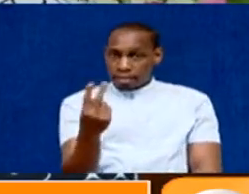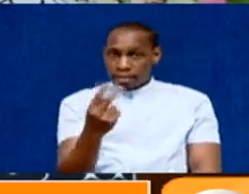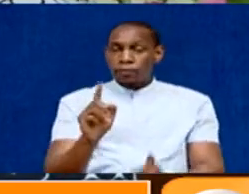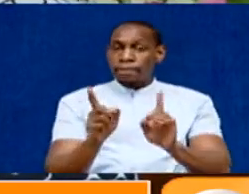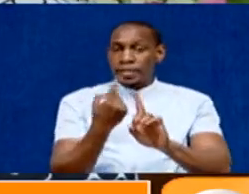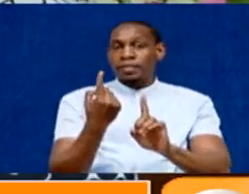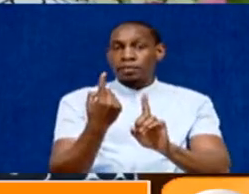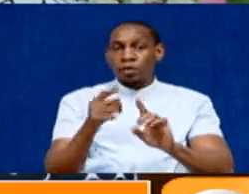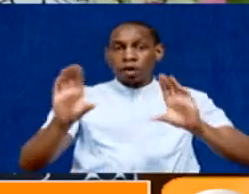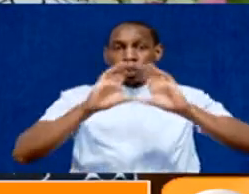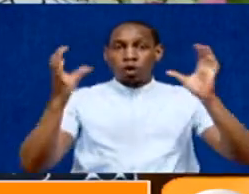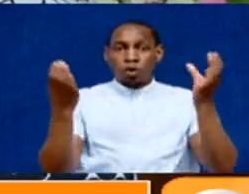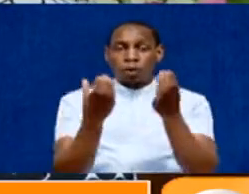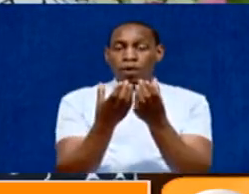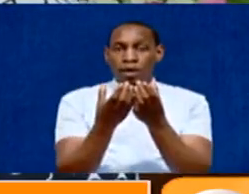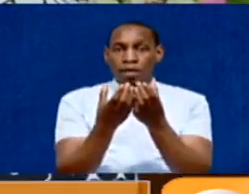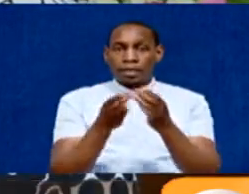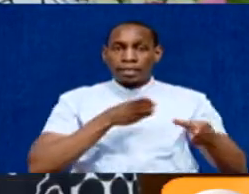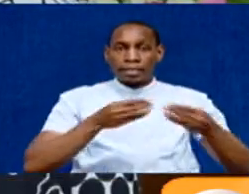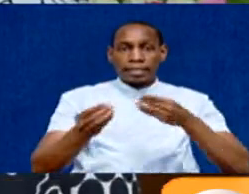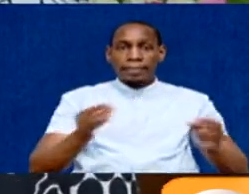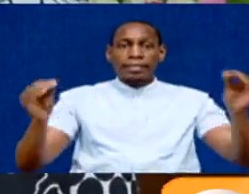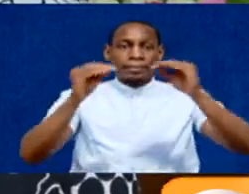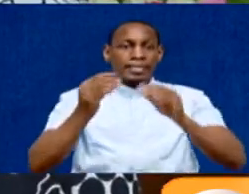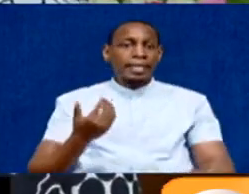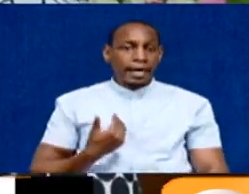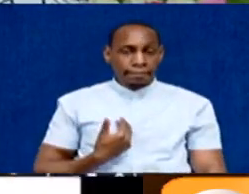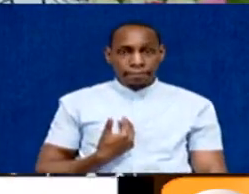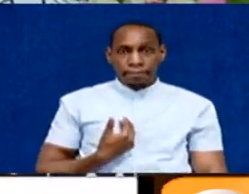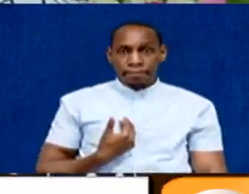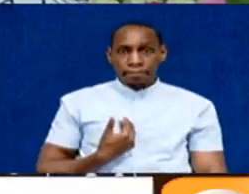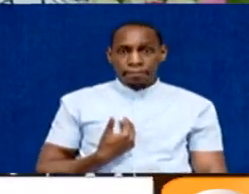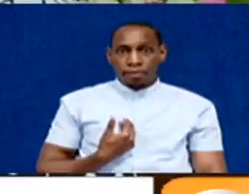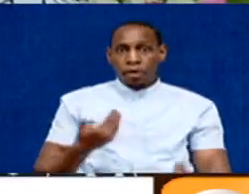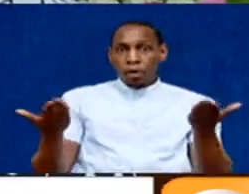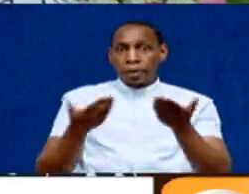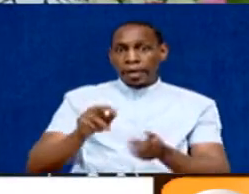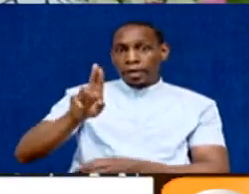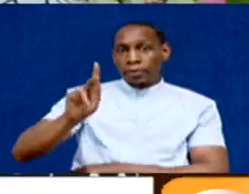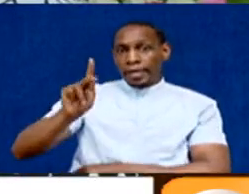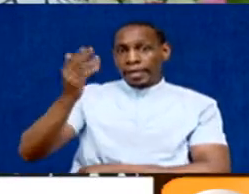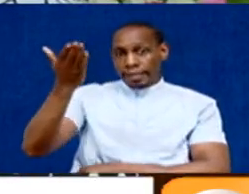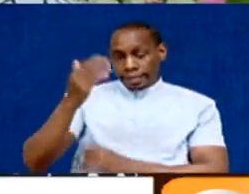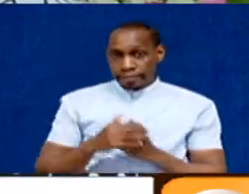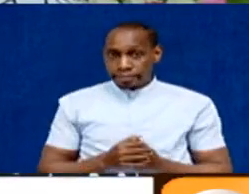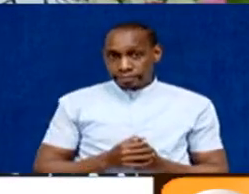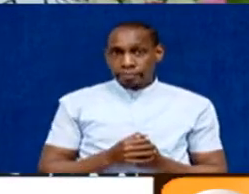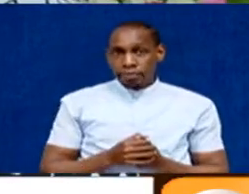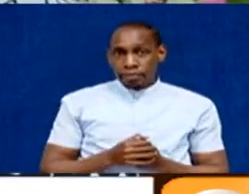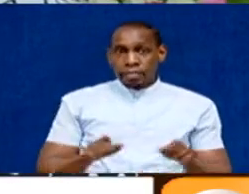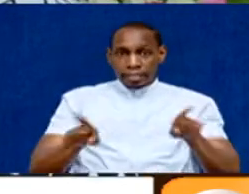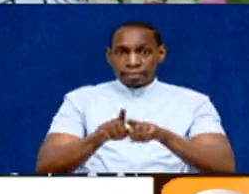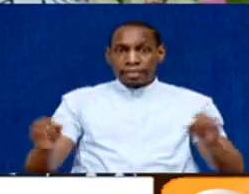the first global disability summit in the UK. And in